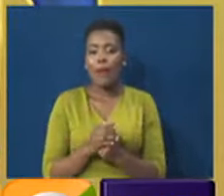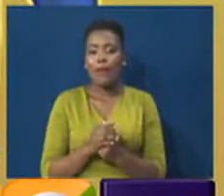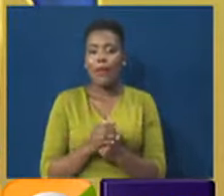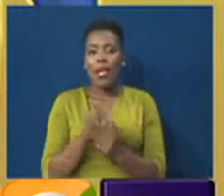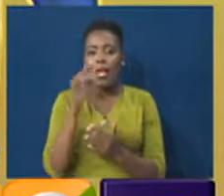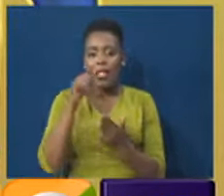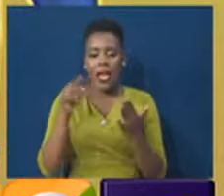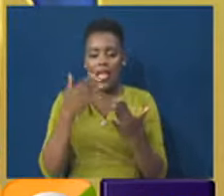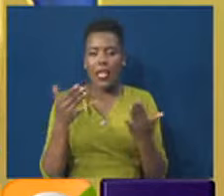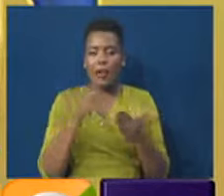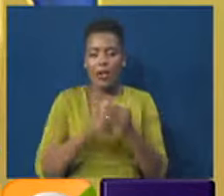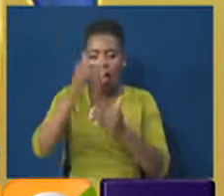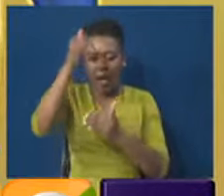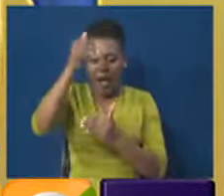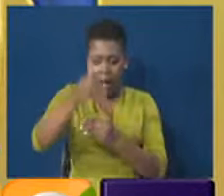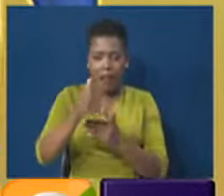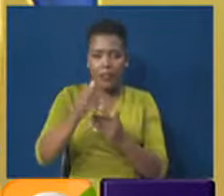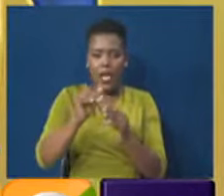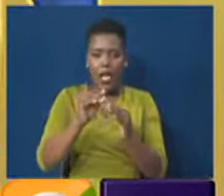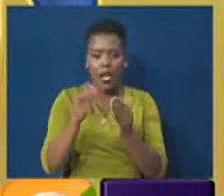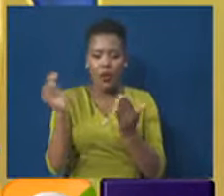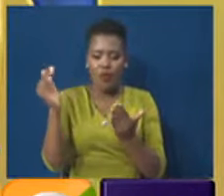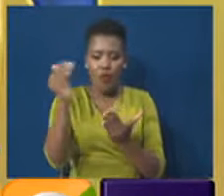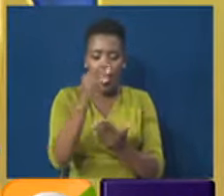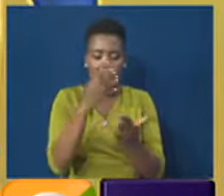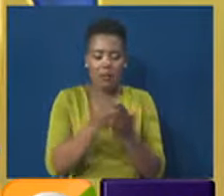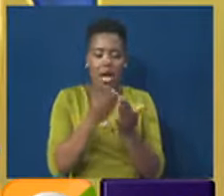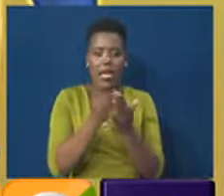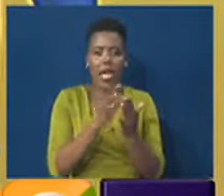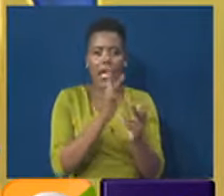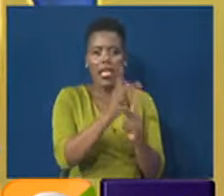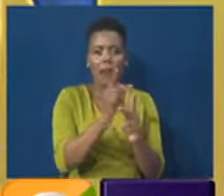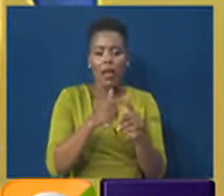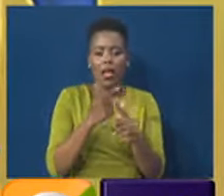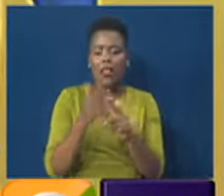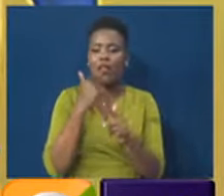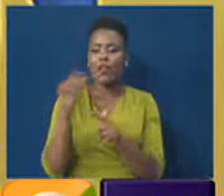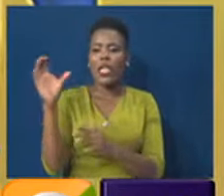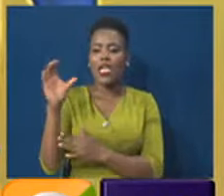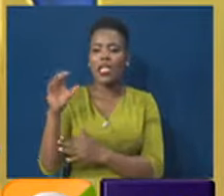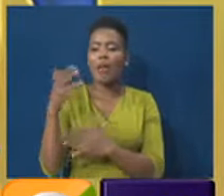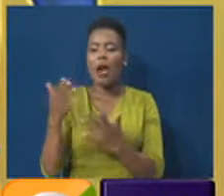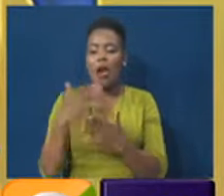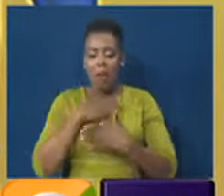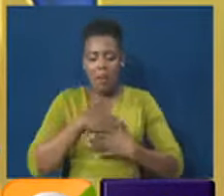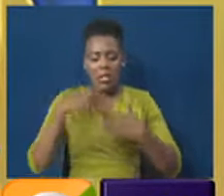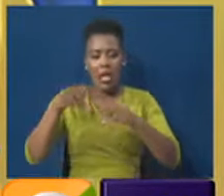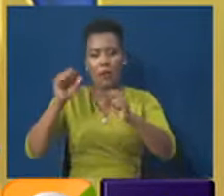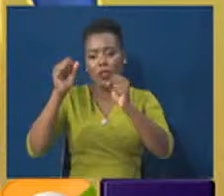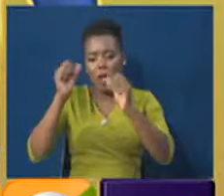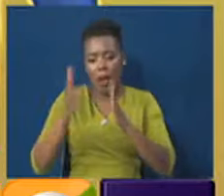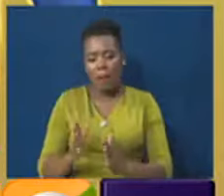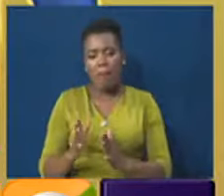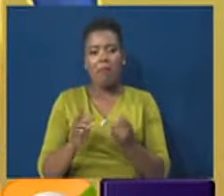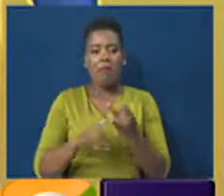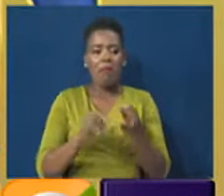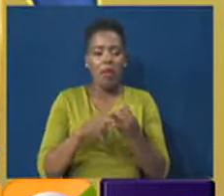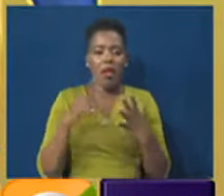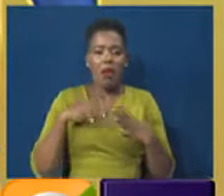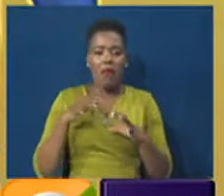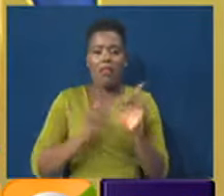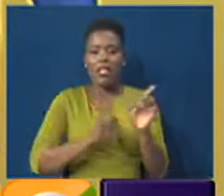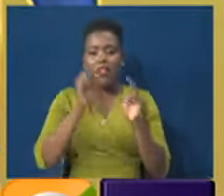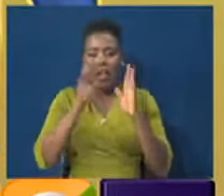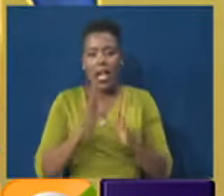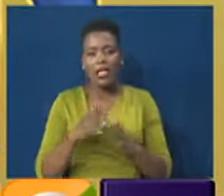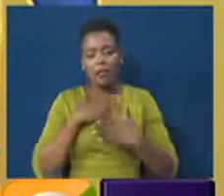is, after you accumulate it, you tell them, Mr. Consumer, Mr. Motorist, Mr. Passenger, I have now accumulated so much money